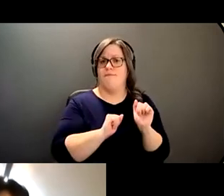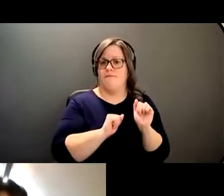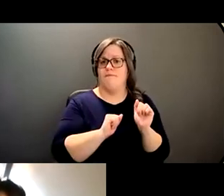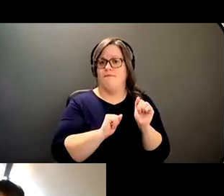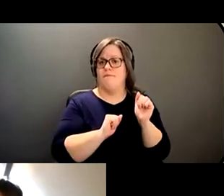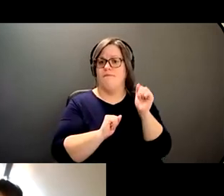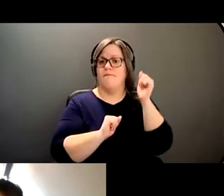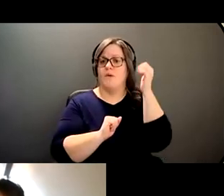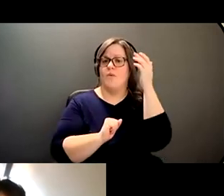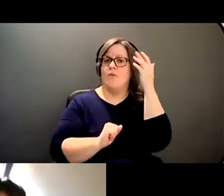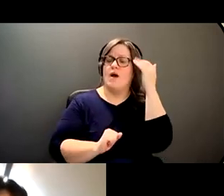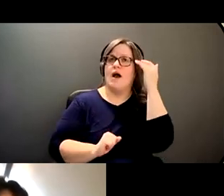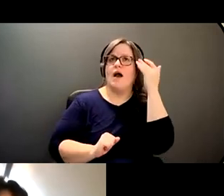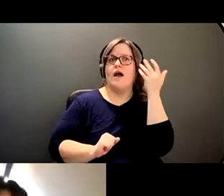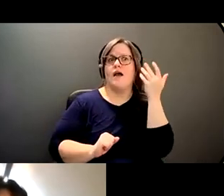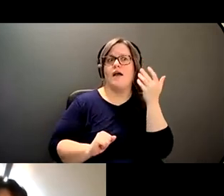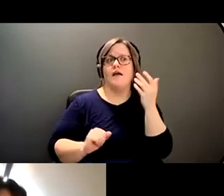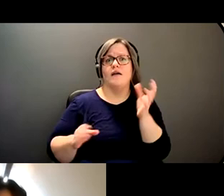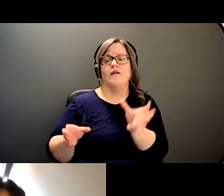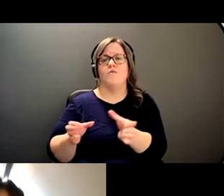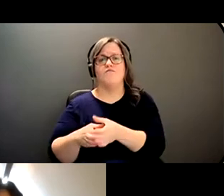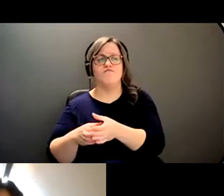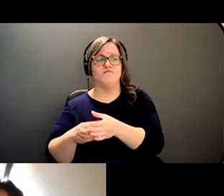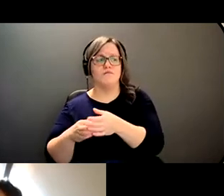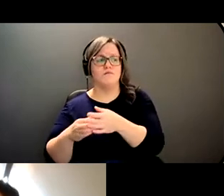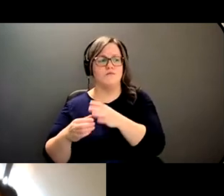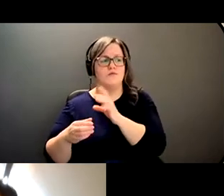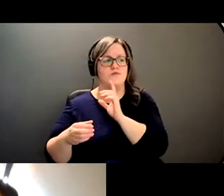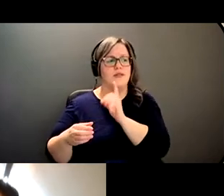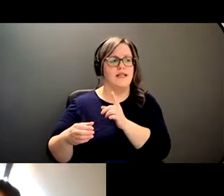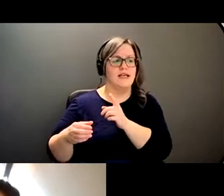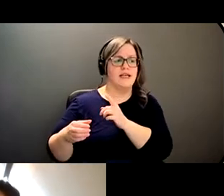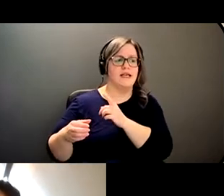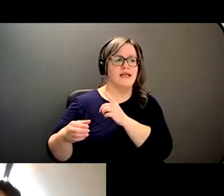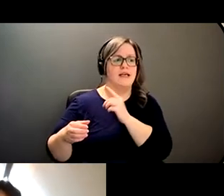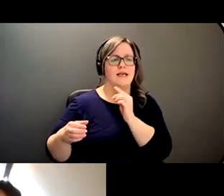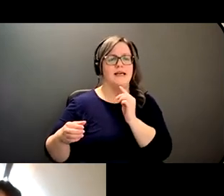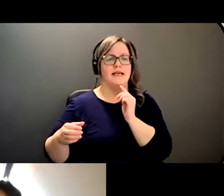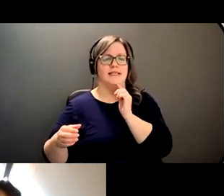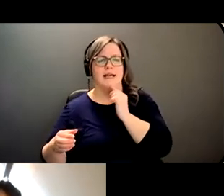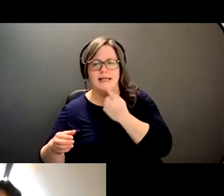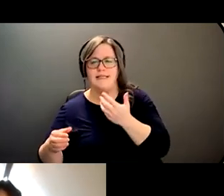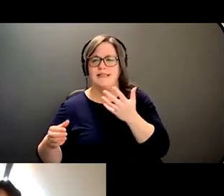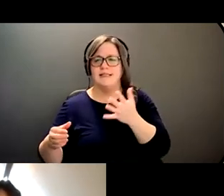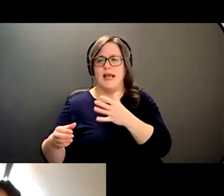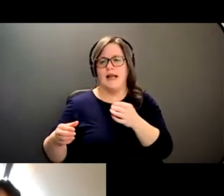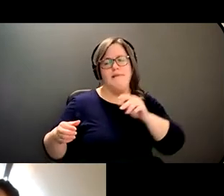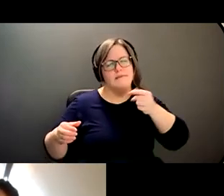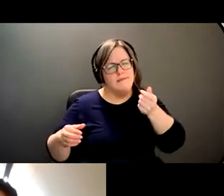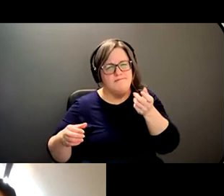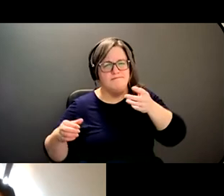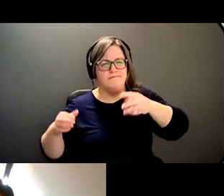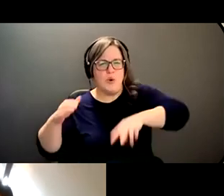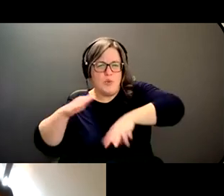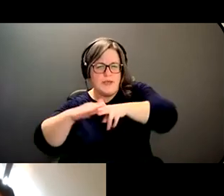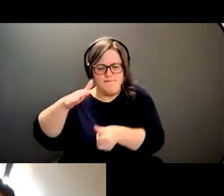of intense but also underlined racism that was in especially